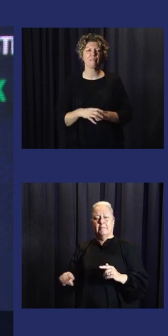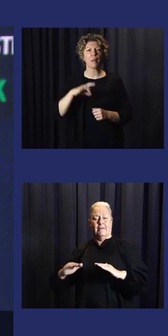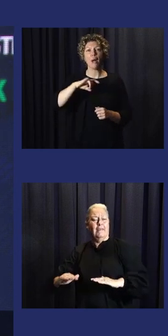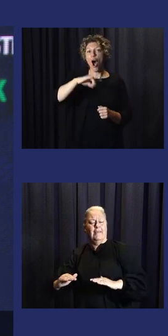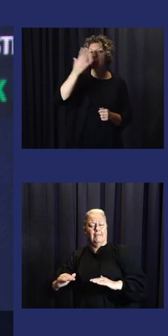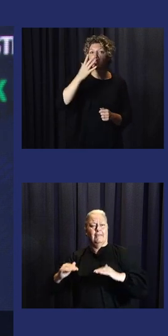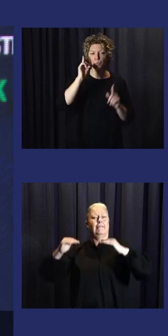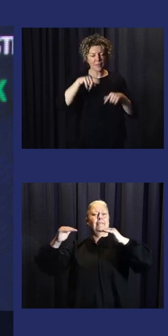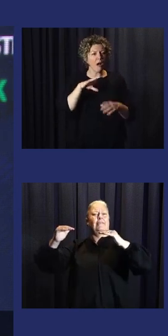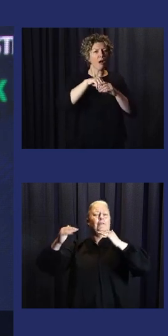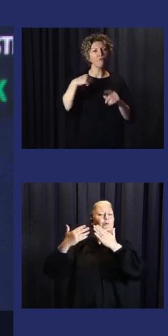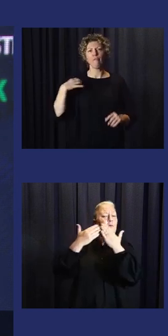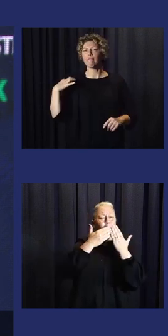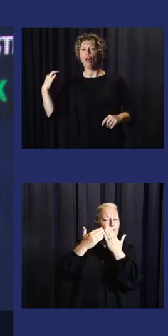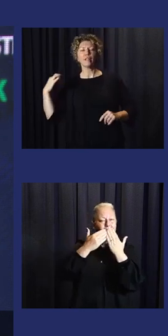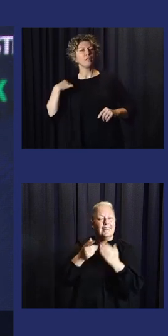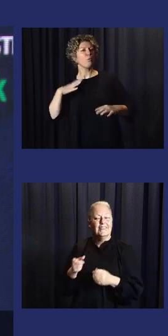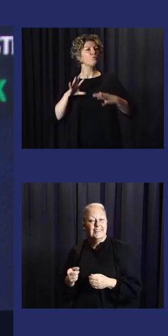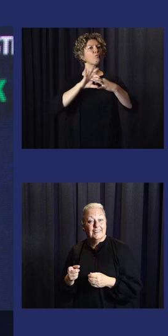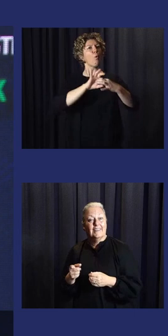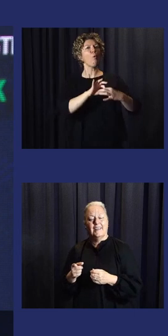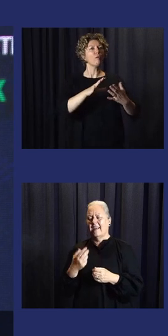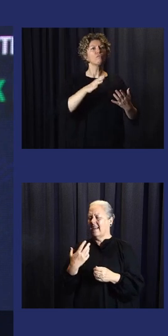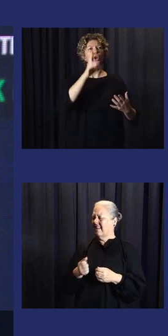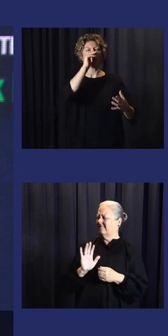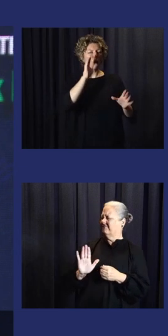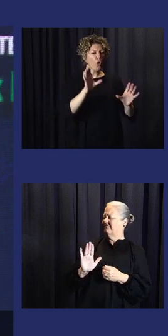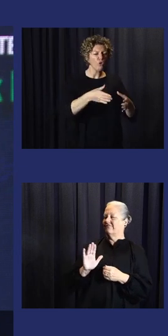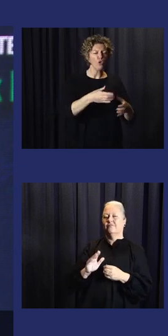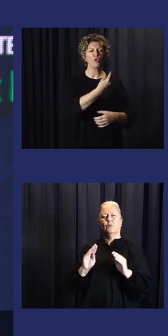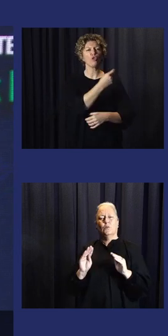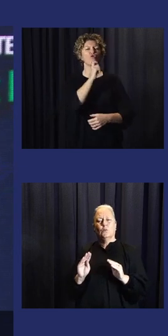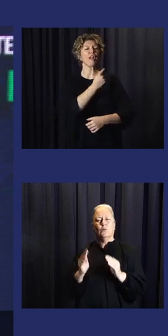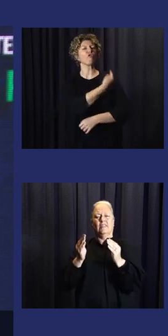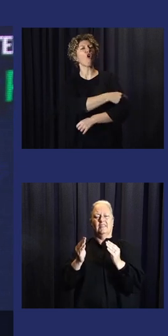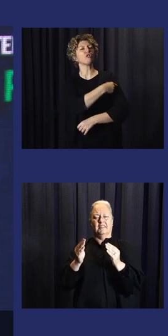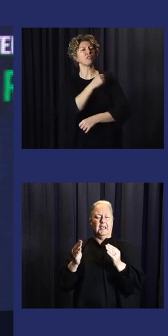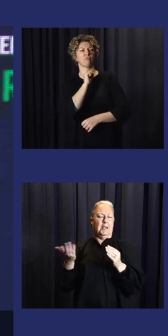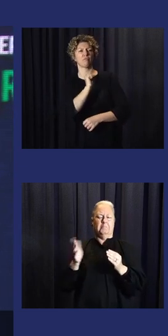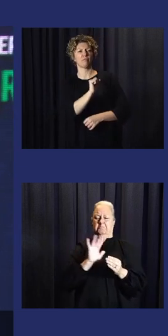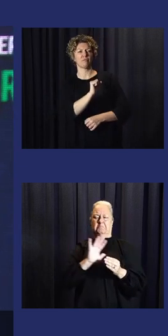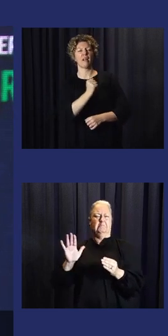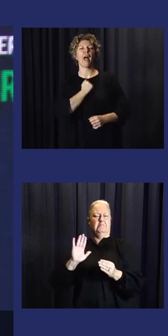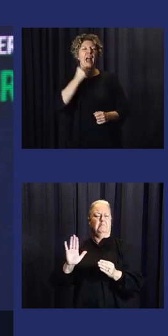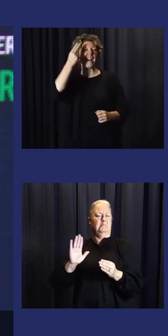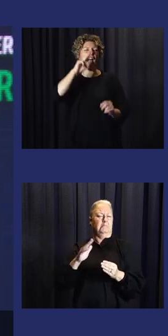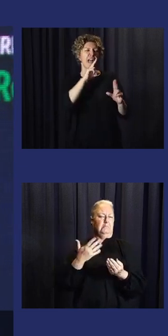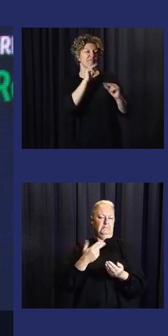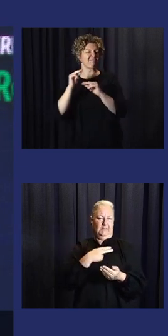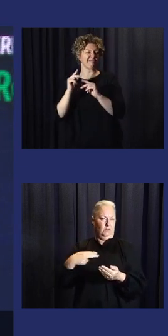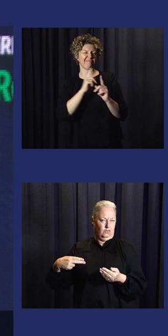school when they joined Youth Red Cross, what we call Palang Merah Remaja.